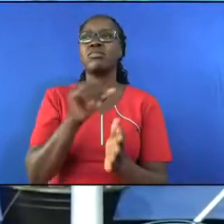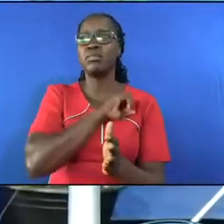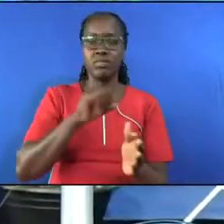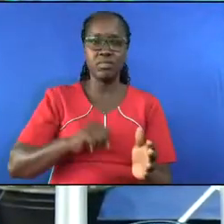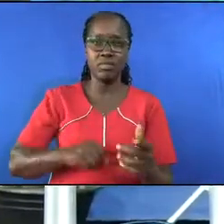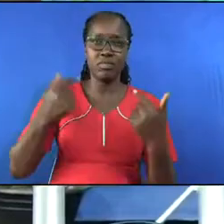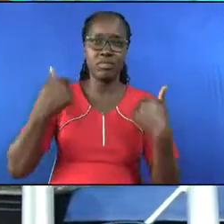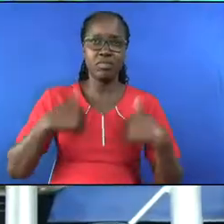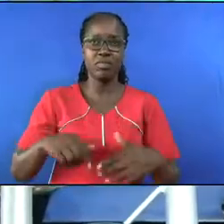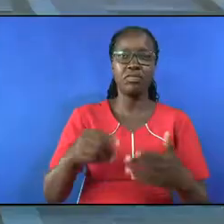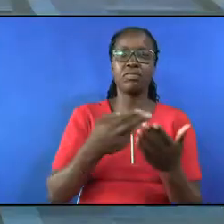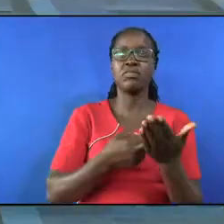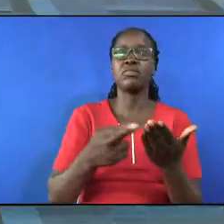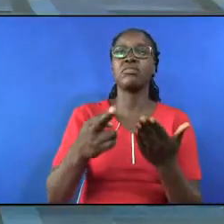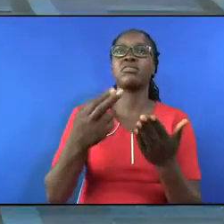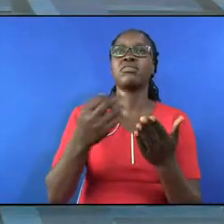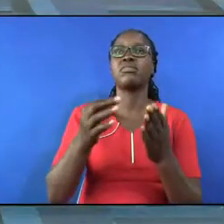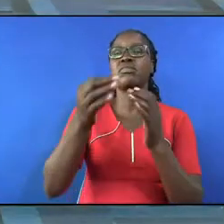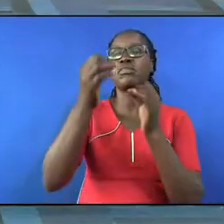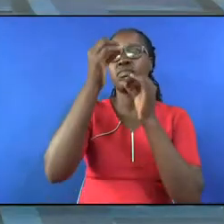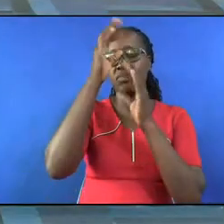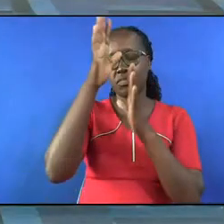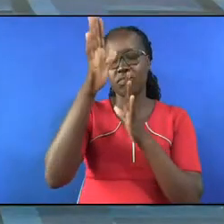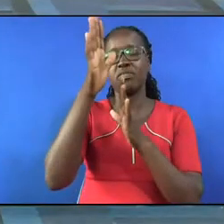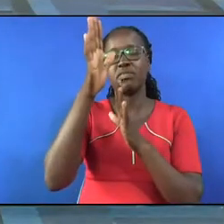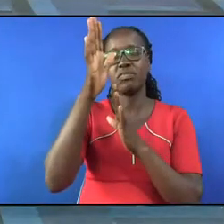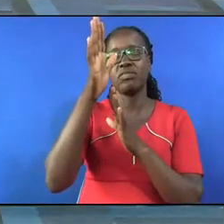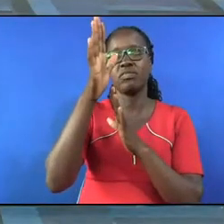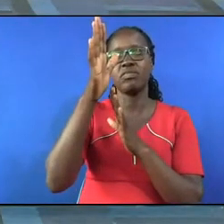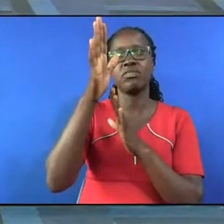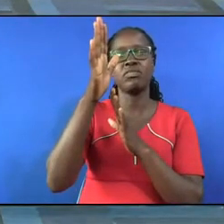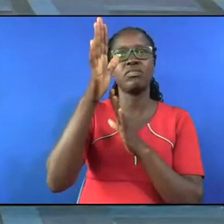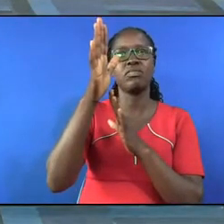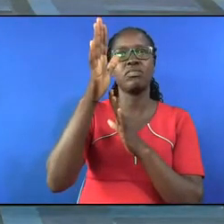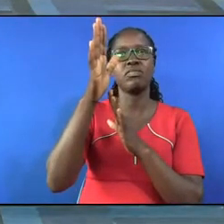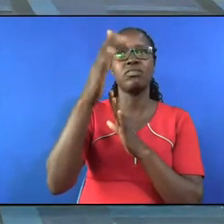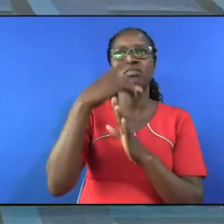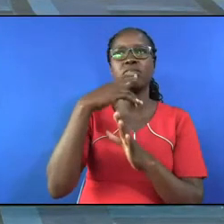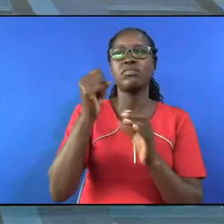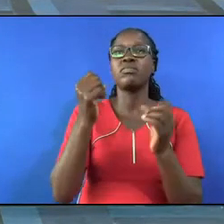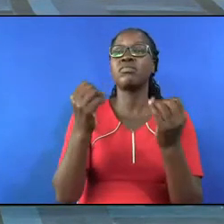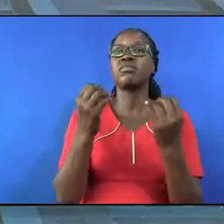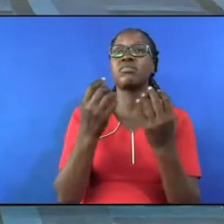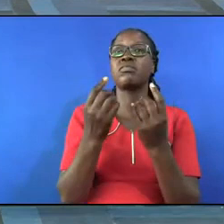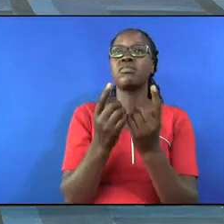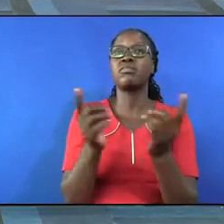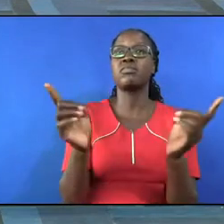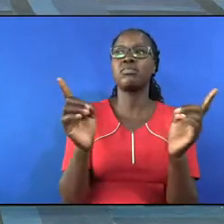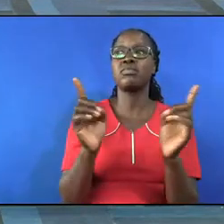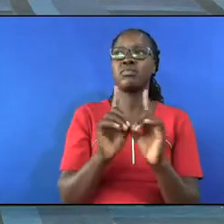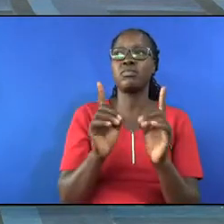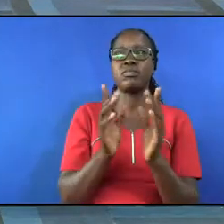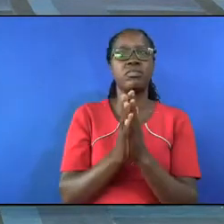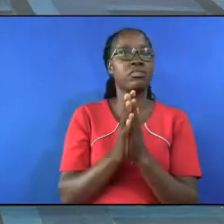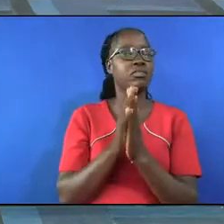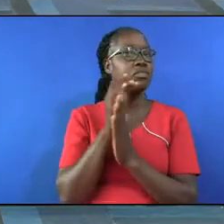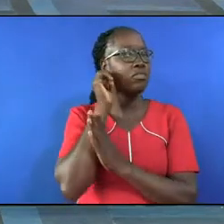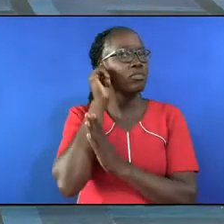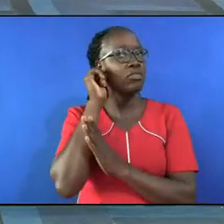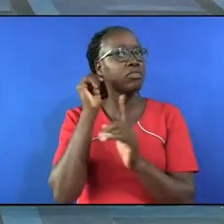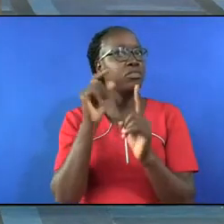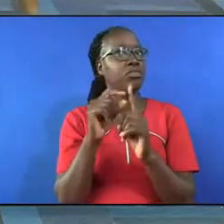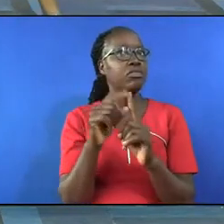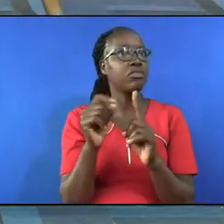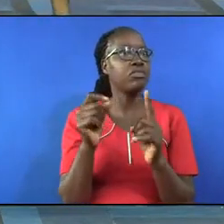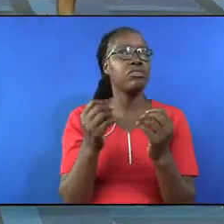who? In the righteousness of who? In the righteousness of Christ. And so many of us will be obedient to the word.